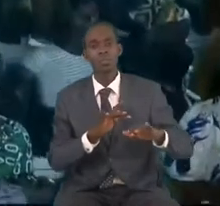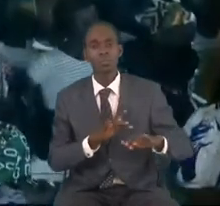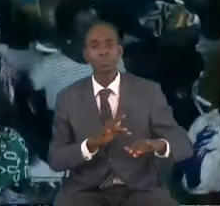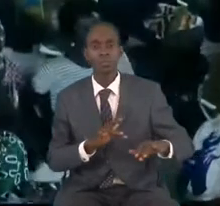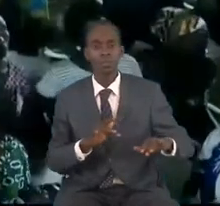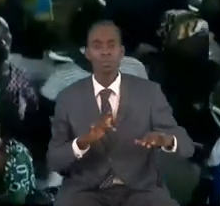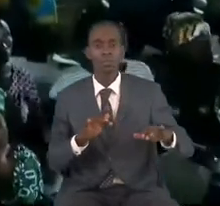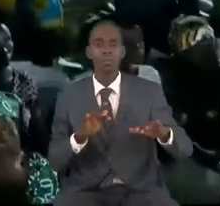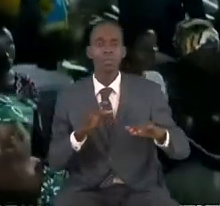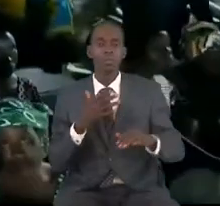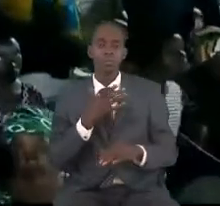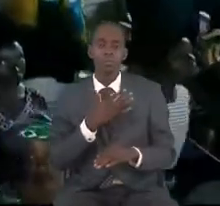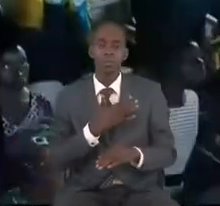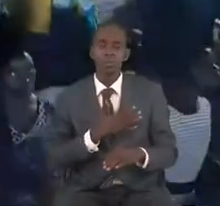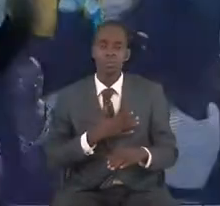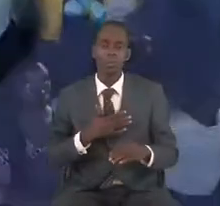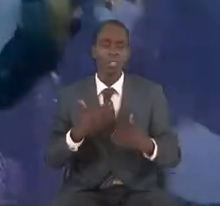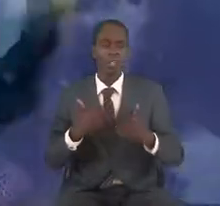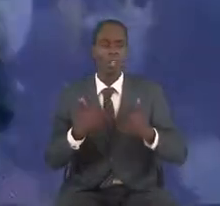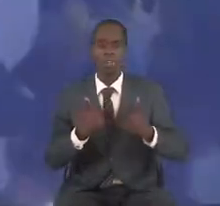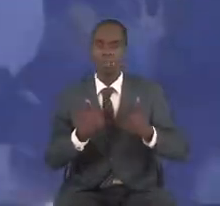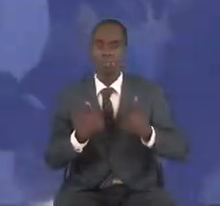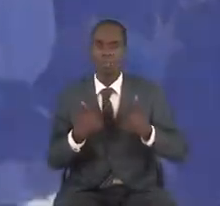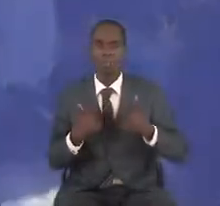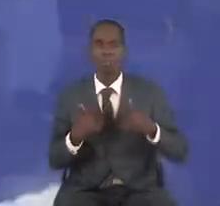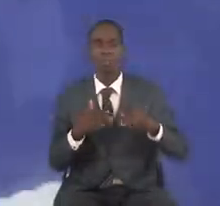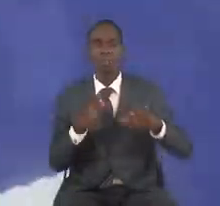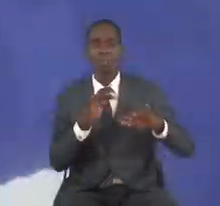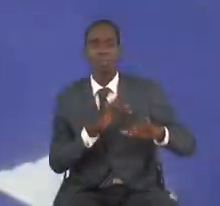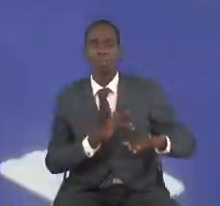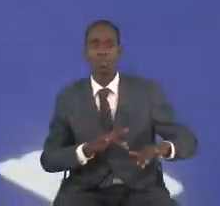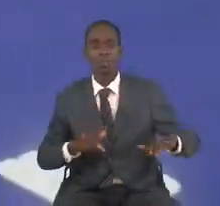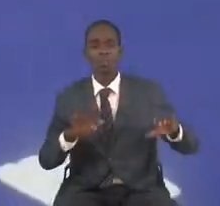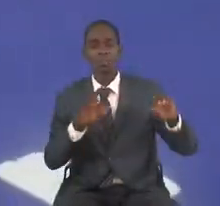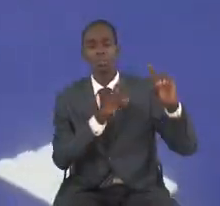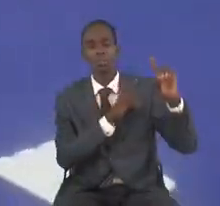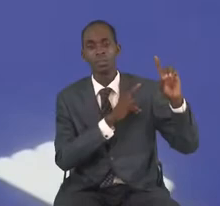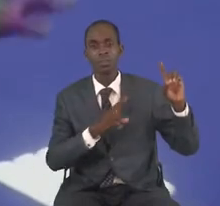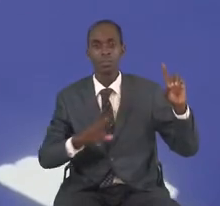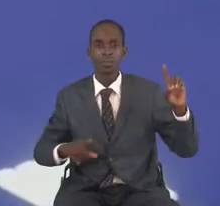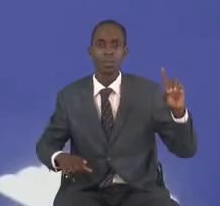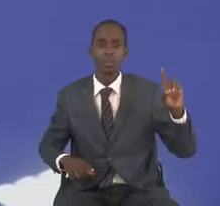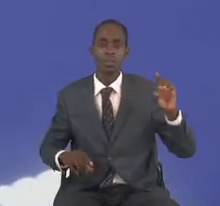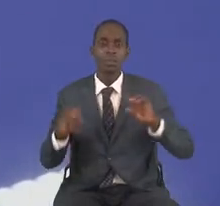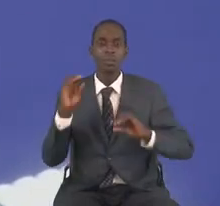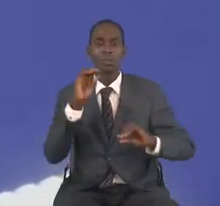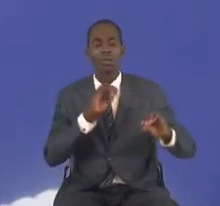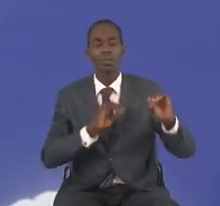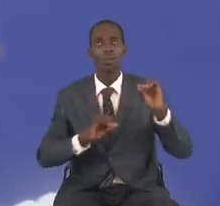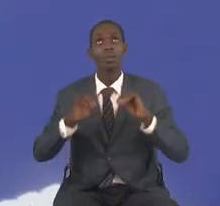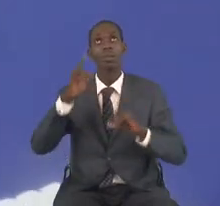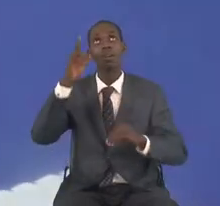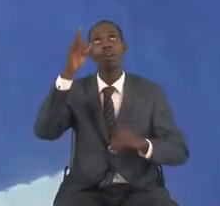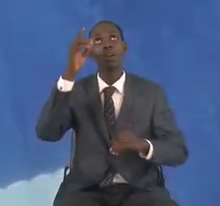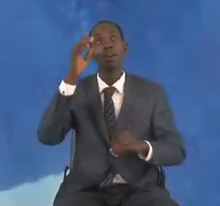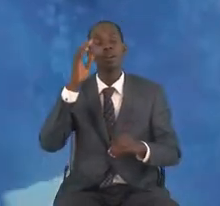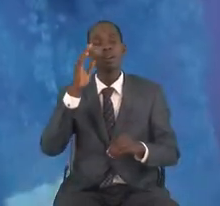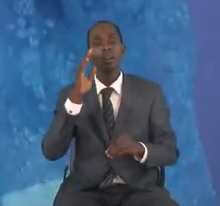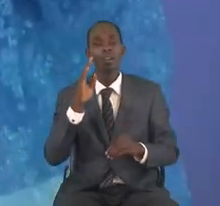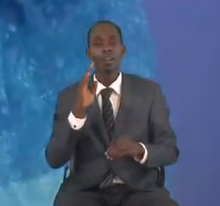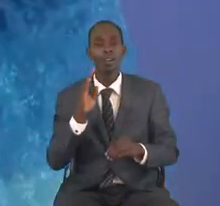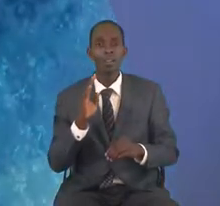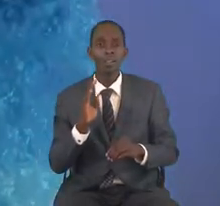please have mercy lord o god